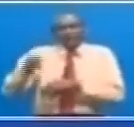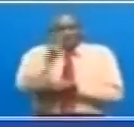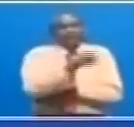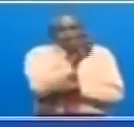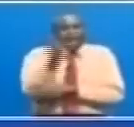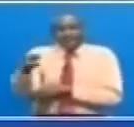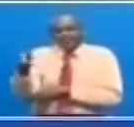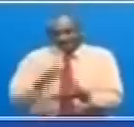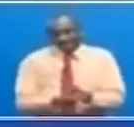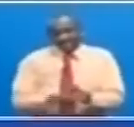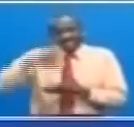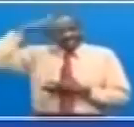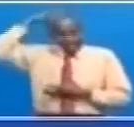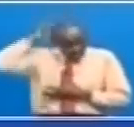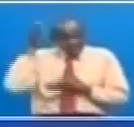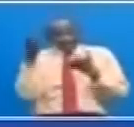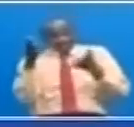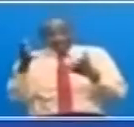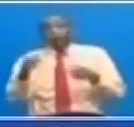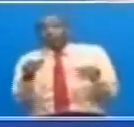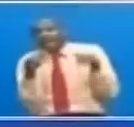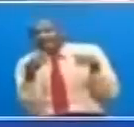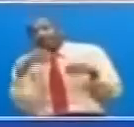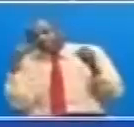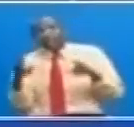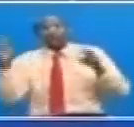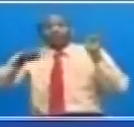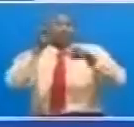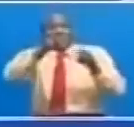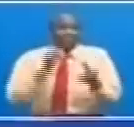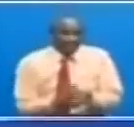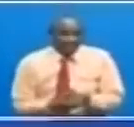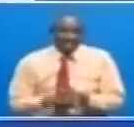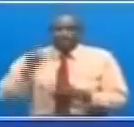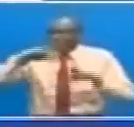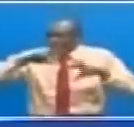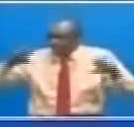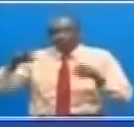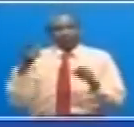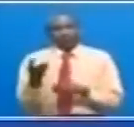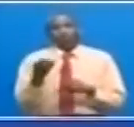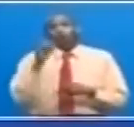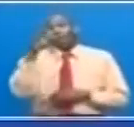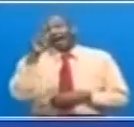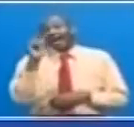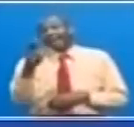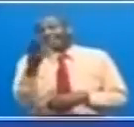rukaruka. Simba kamsituni ya wangoja hawengi, warukaruka barabarani. Usitafute kumziza Hassan